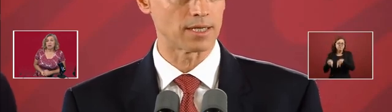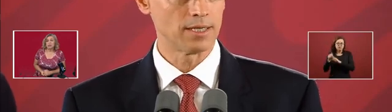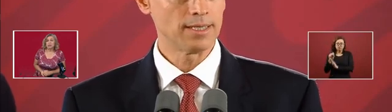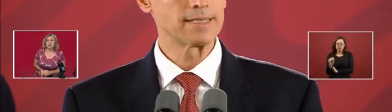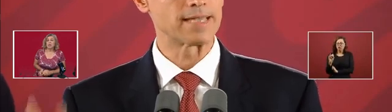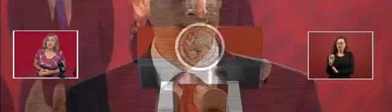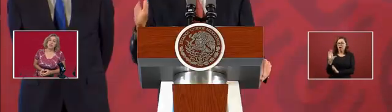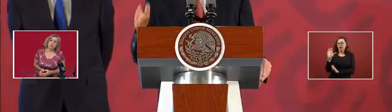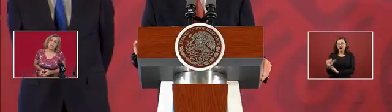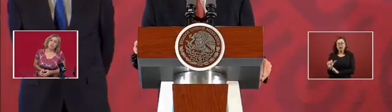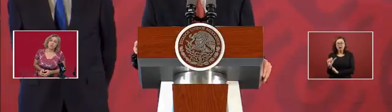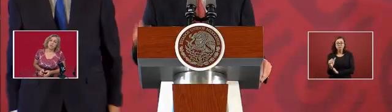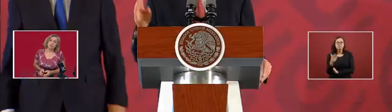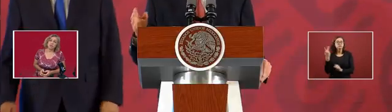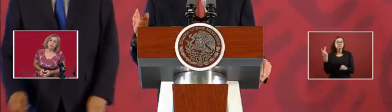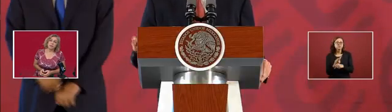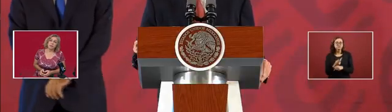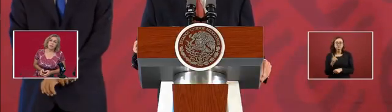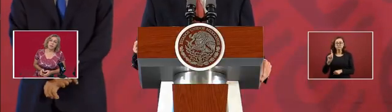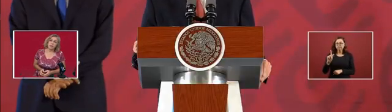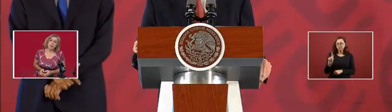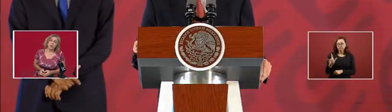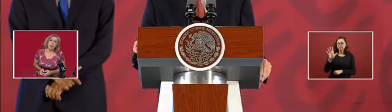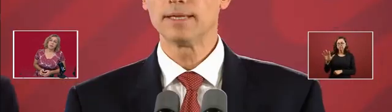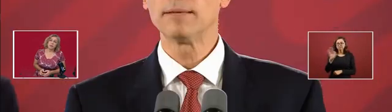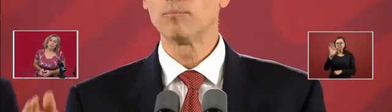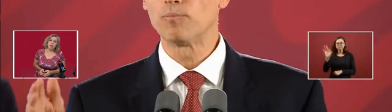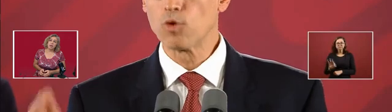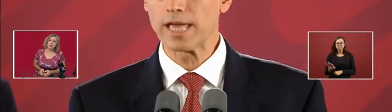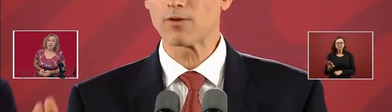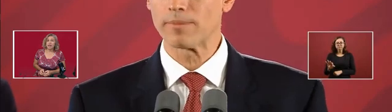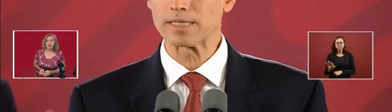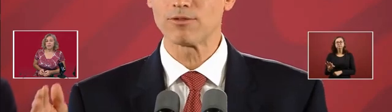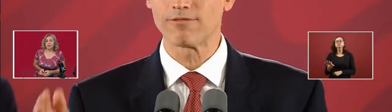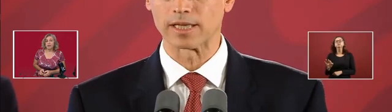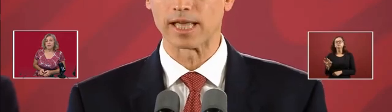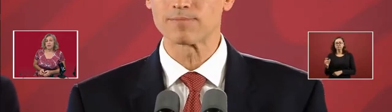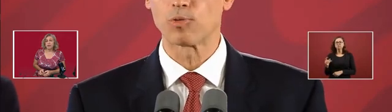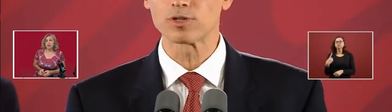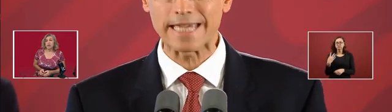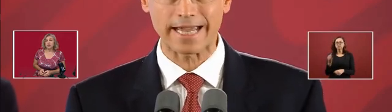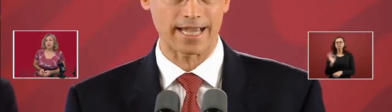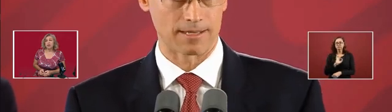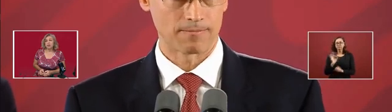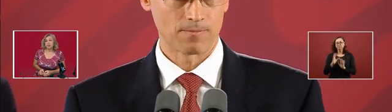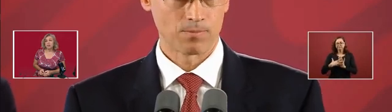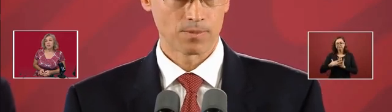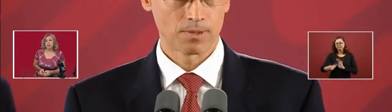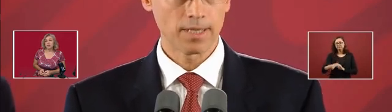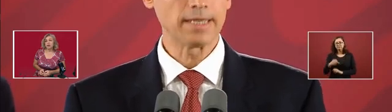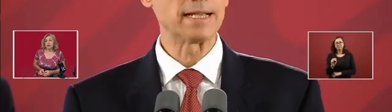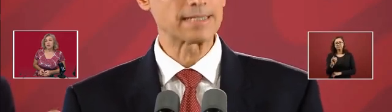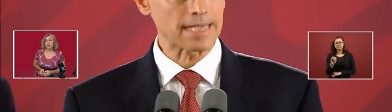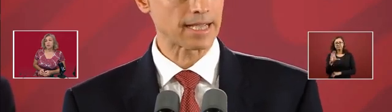exams that shows that 75% of the population in